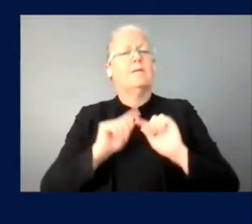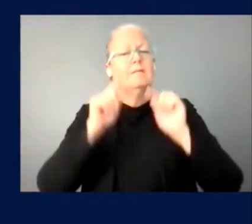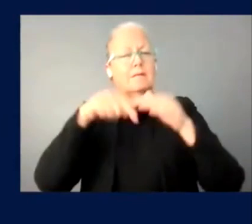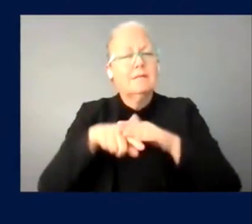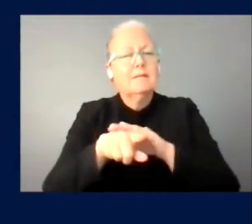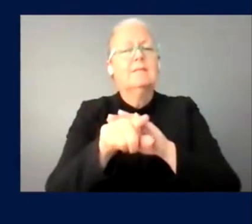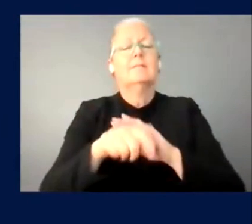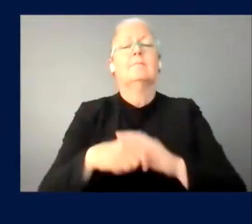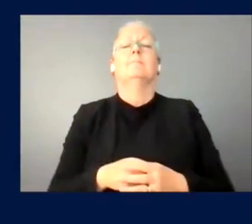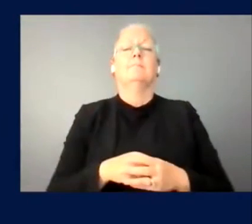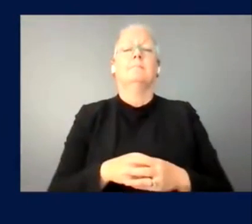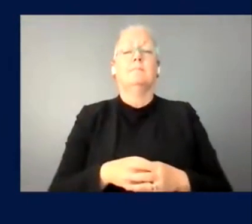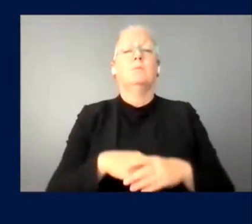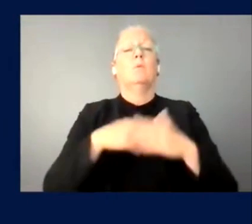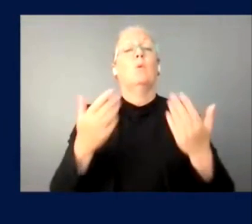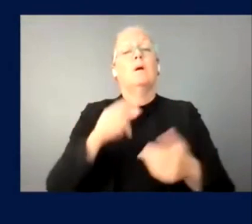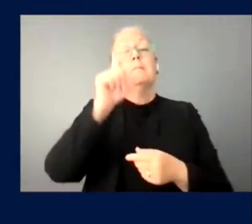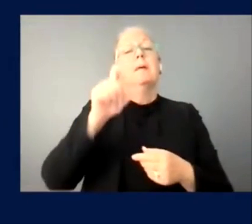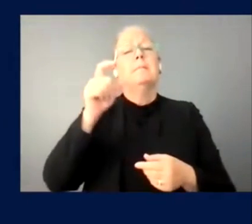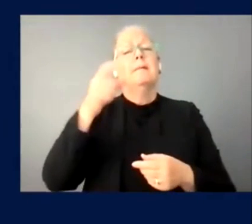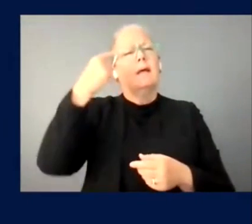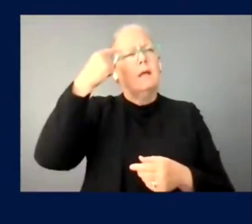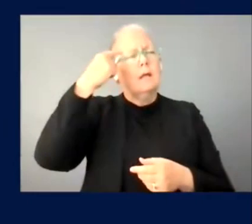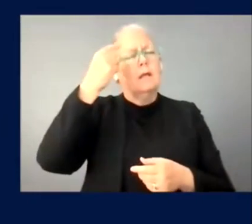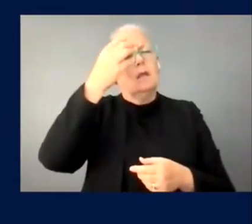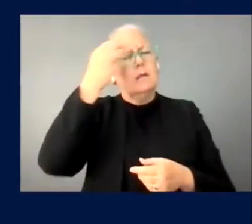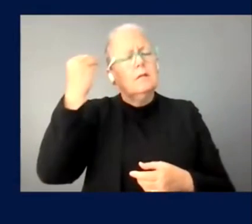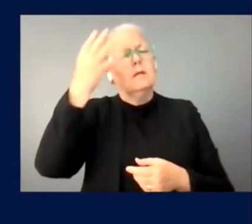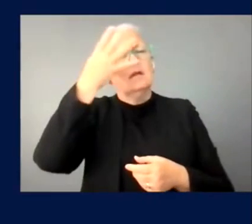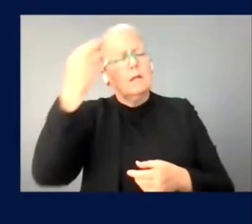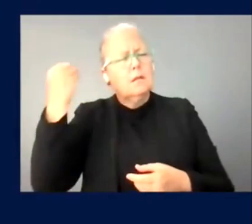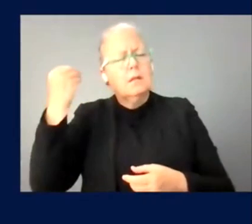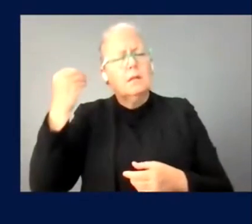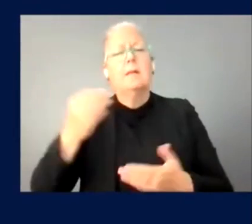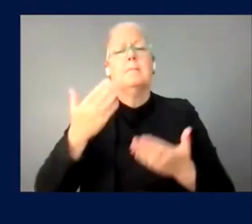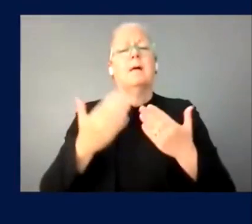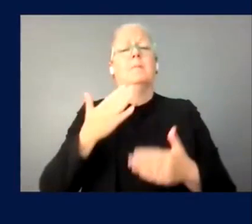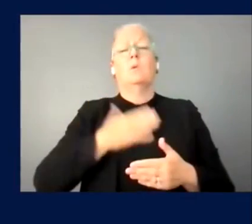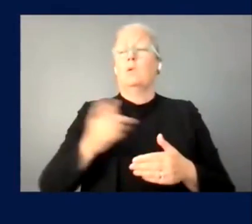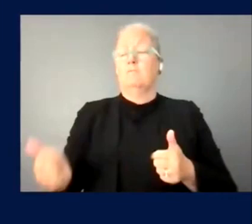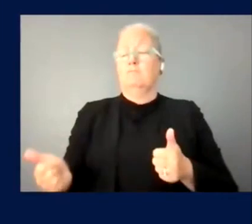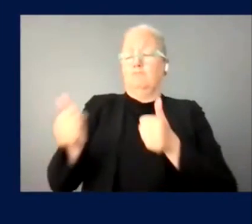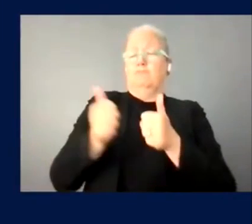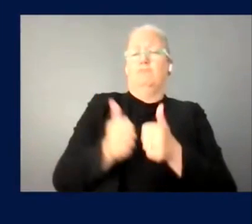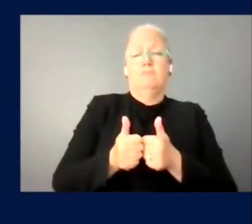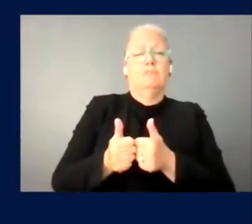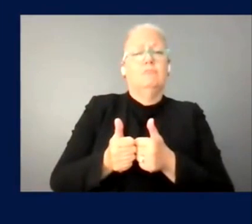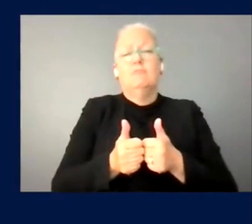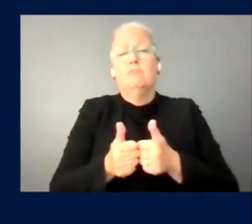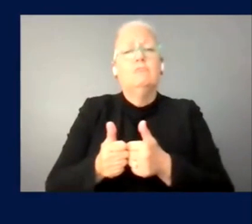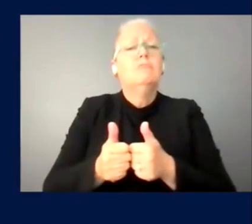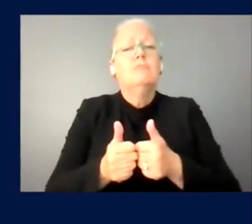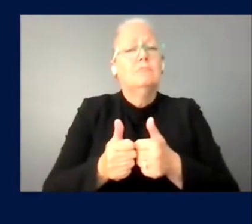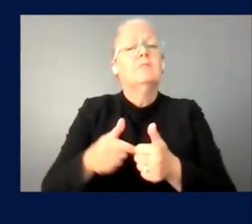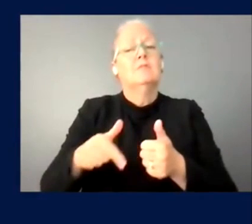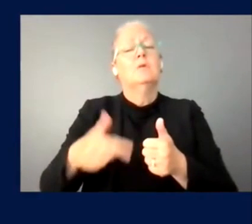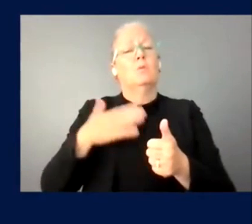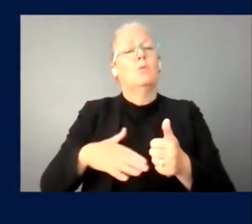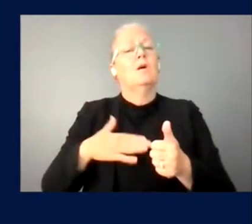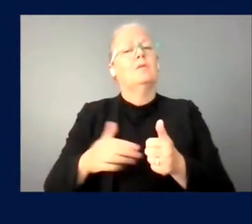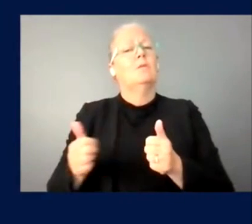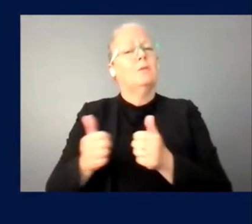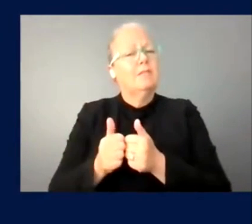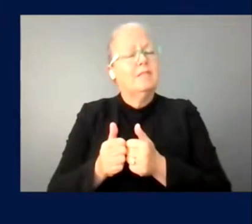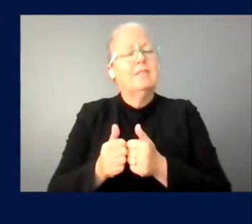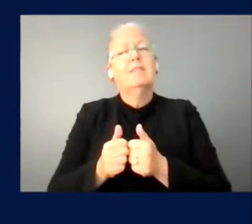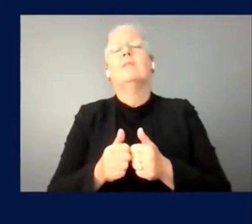have dementia who might need to bring a companion or come for a familiarization tour in advance, or people that have